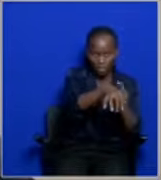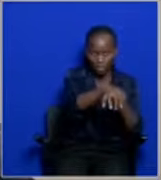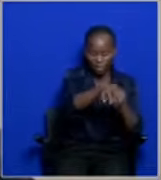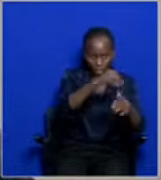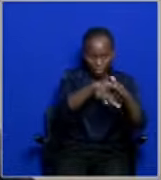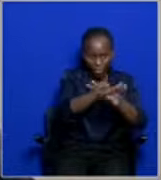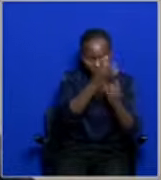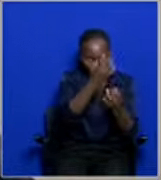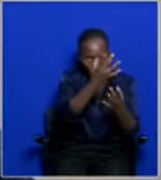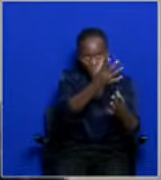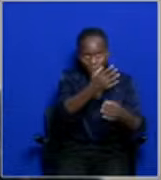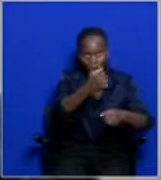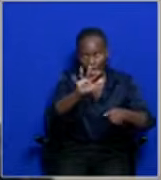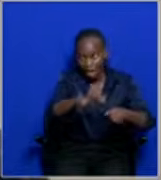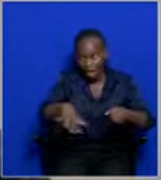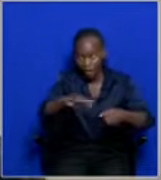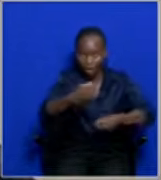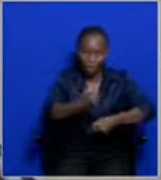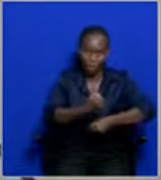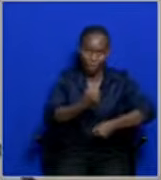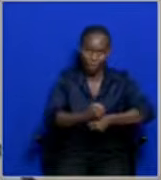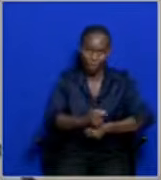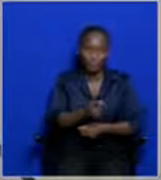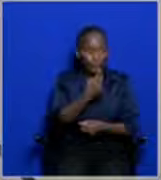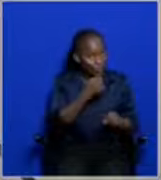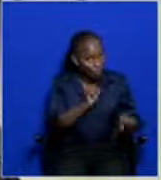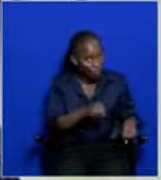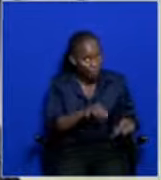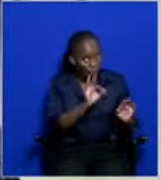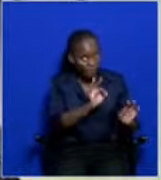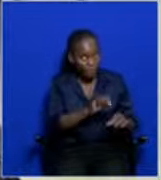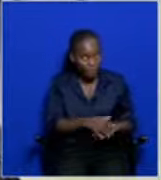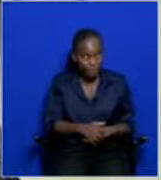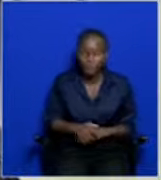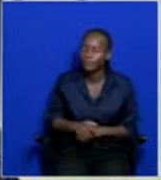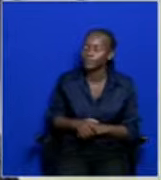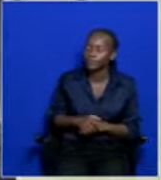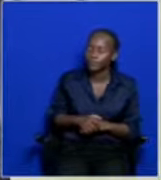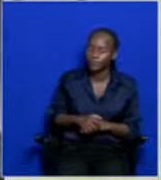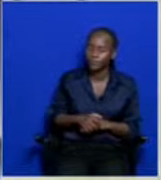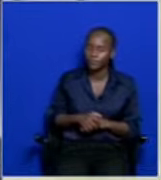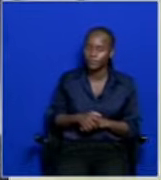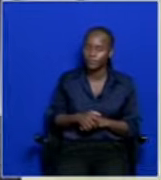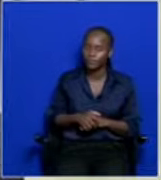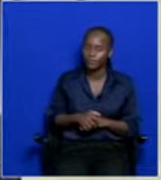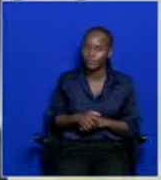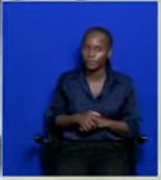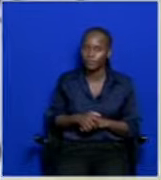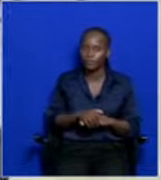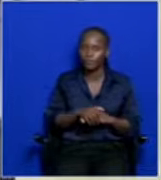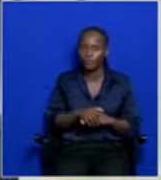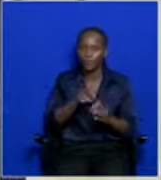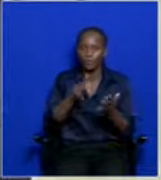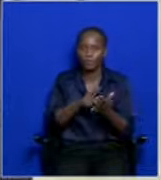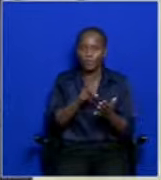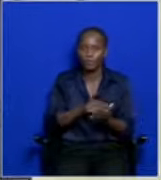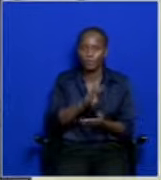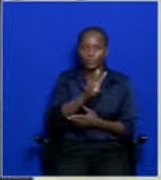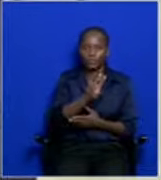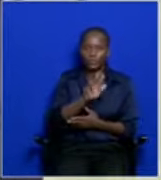You confirm that? Yes, I confirmed that. And lastly then, if we go to page 299,